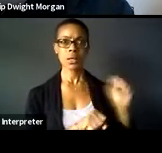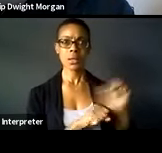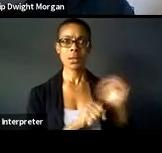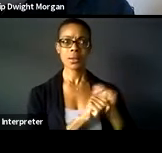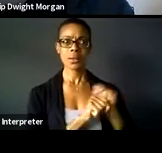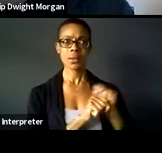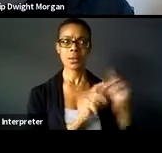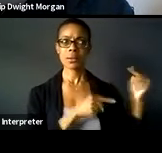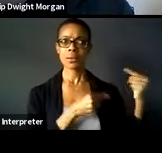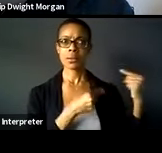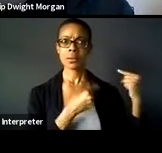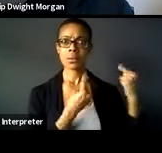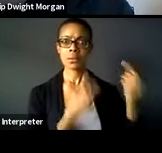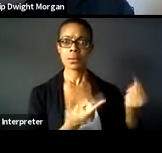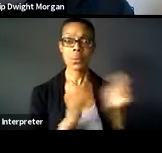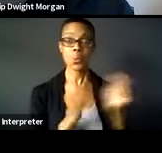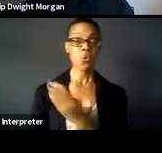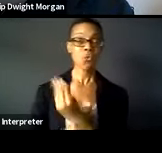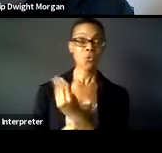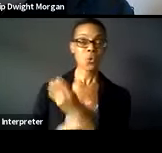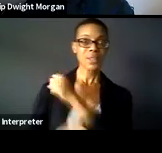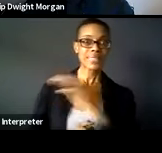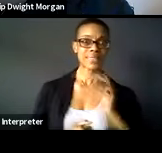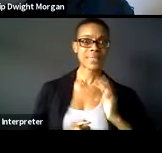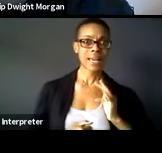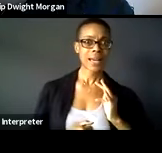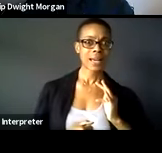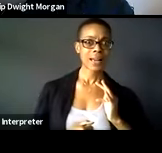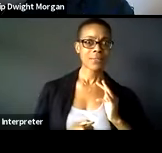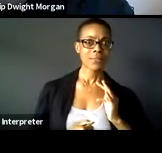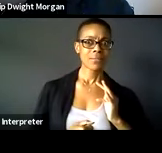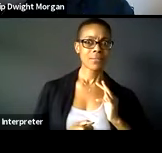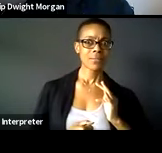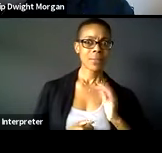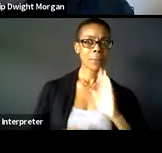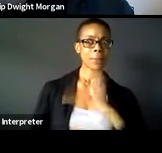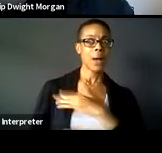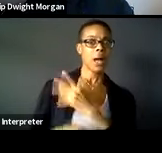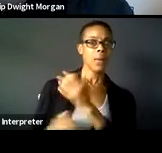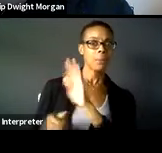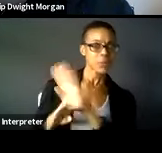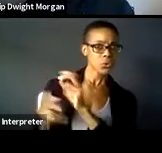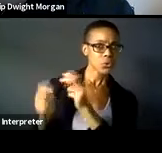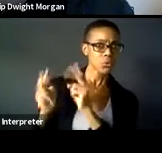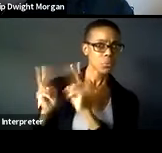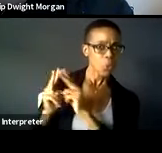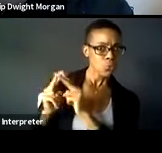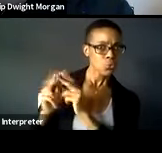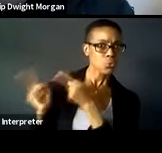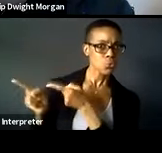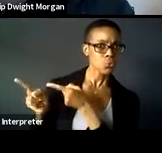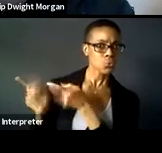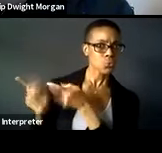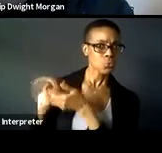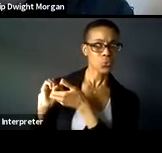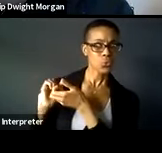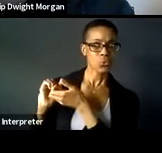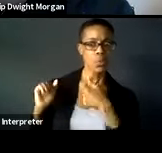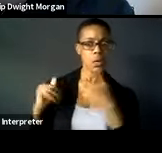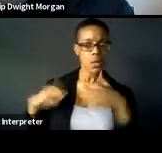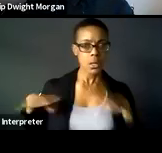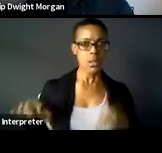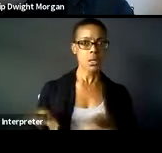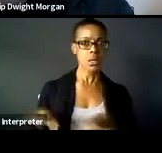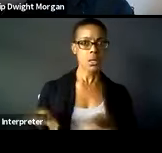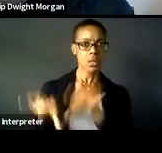14 incredible staff members, my partner, all the work that we put into that, all of the energy, all